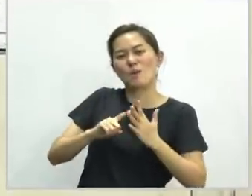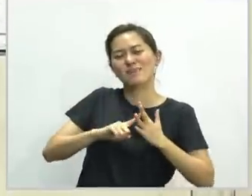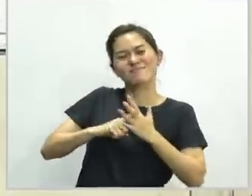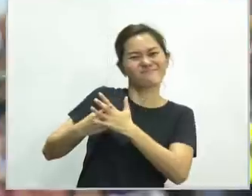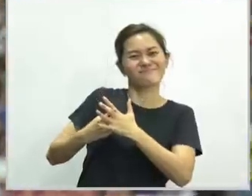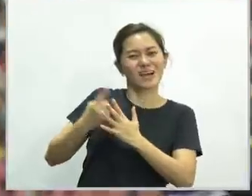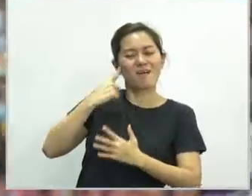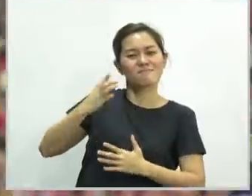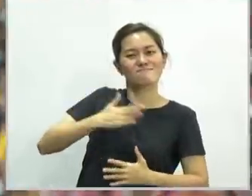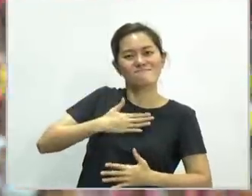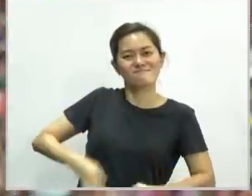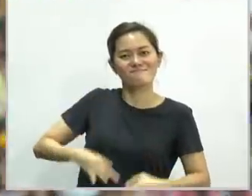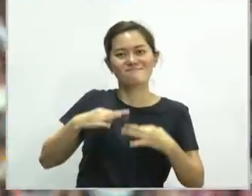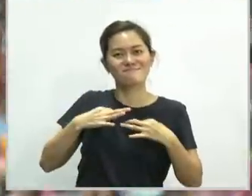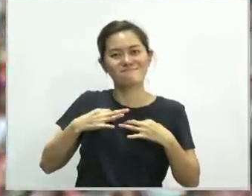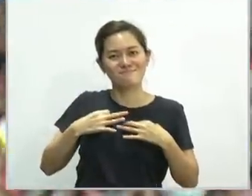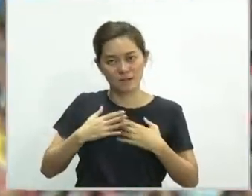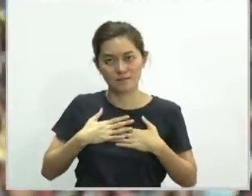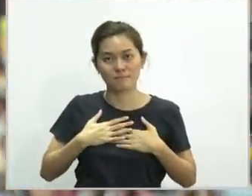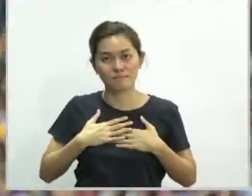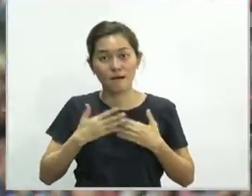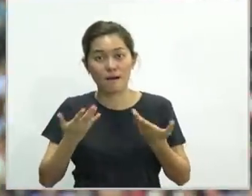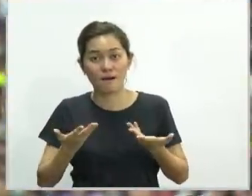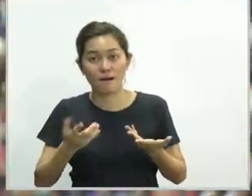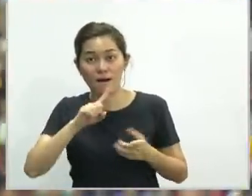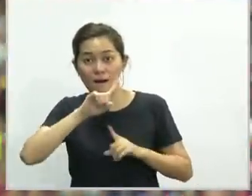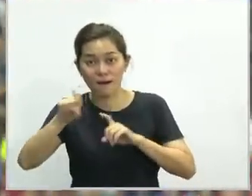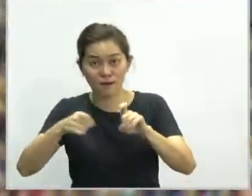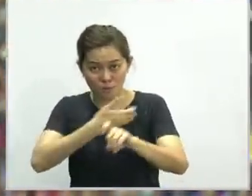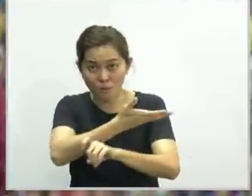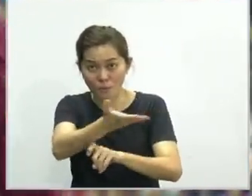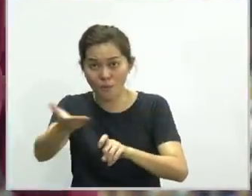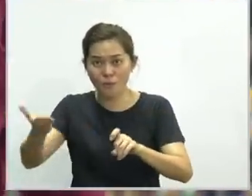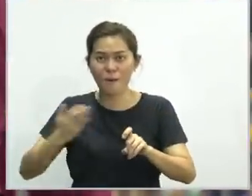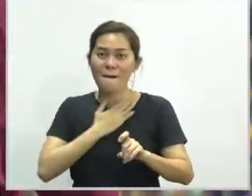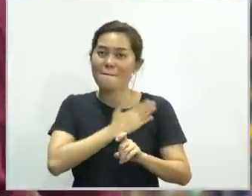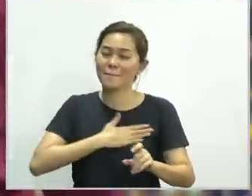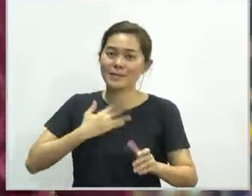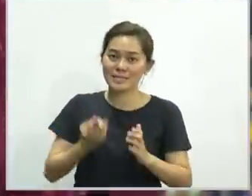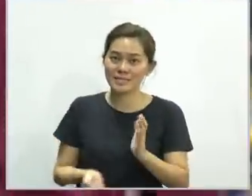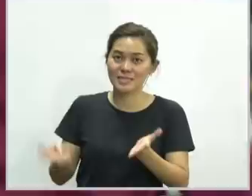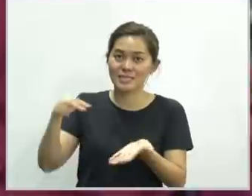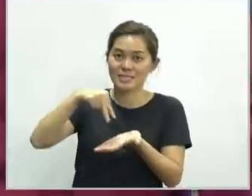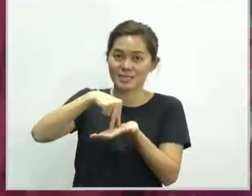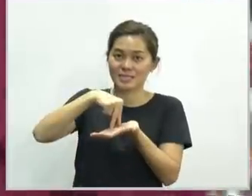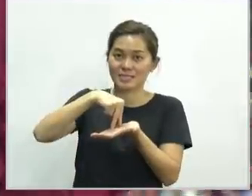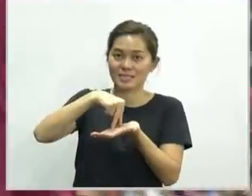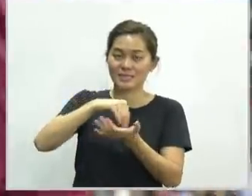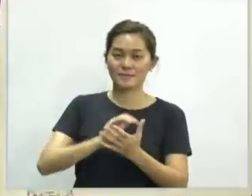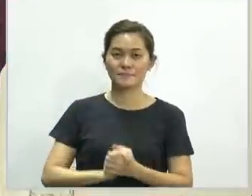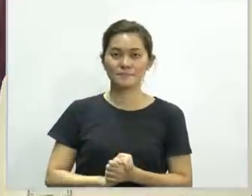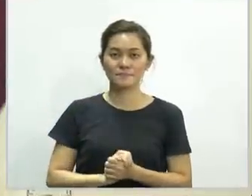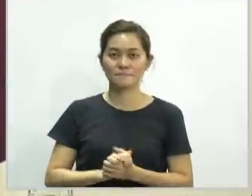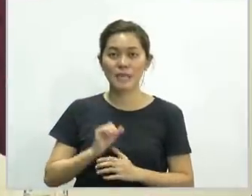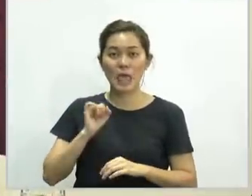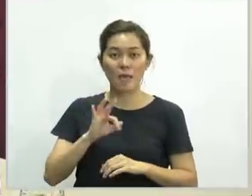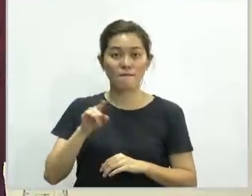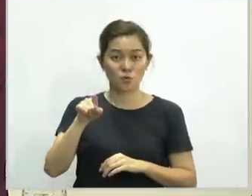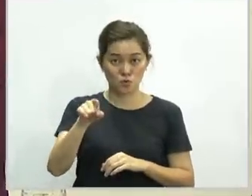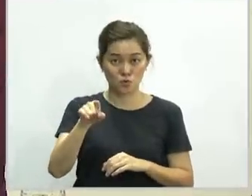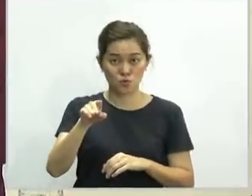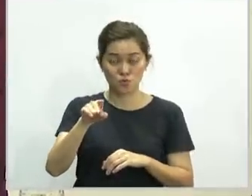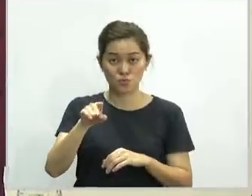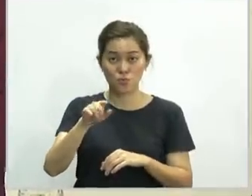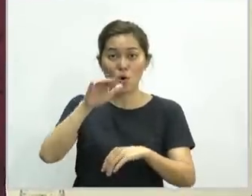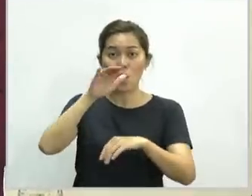life. Can I ask all of you to please stand? If you're watching on